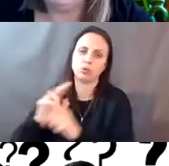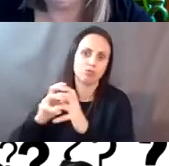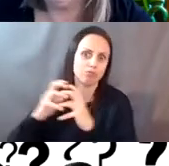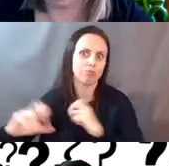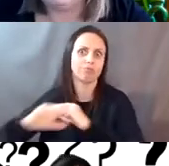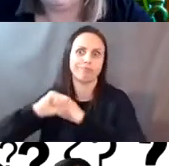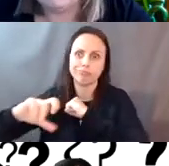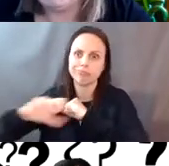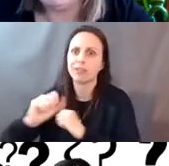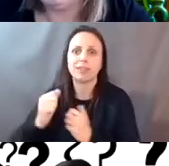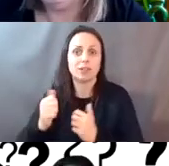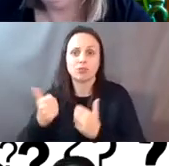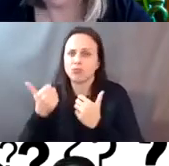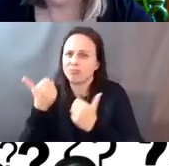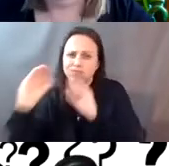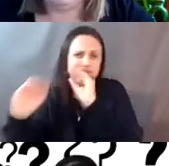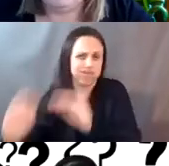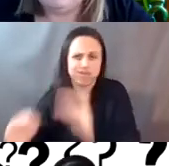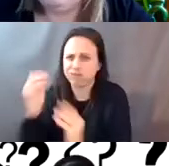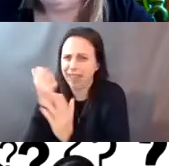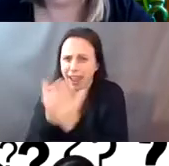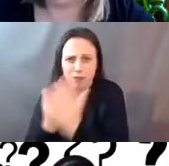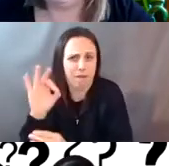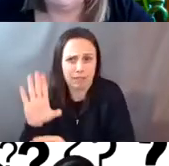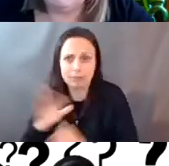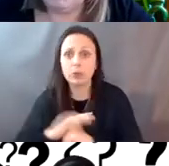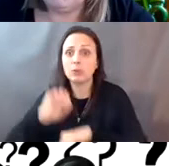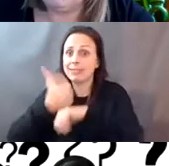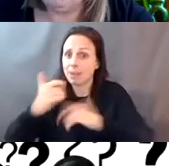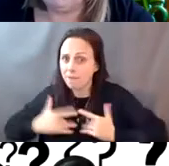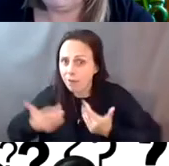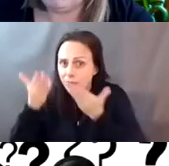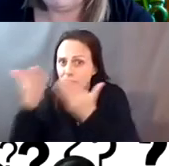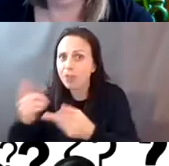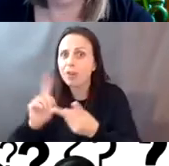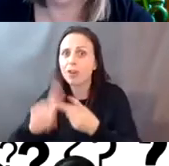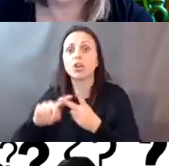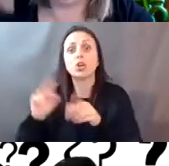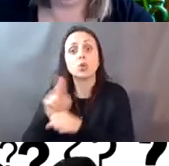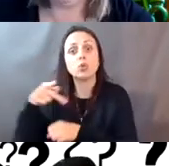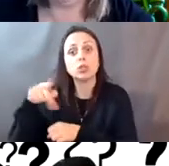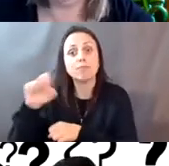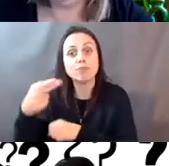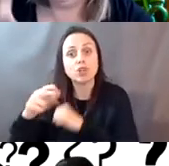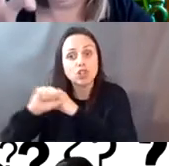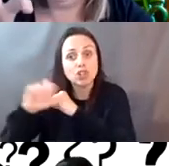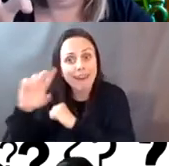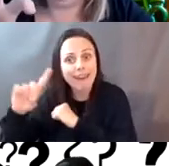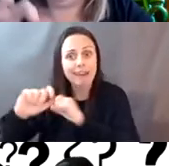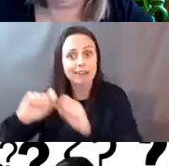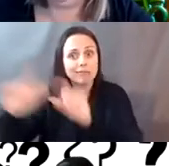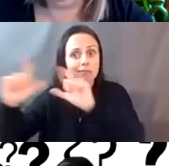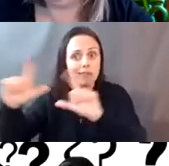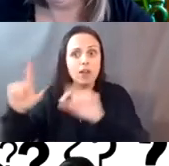Facebook, whatever it would allow us to do. We created an event. We did the push ads. We also embedded